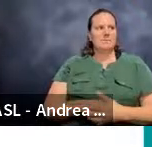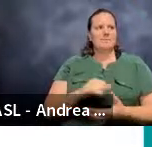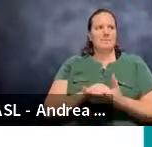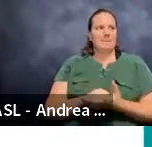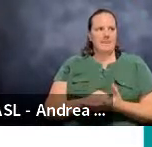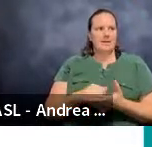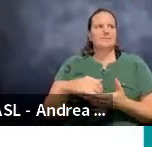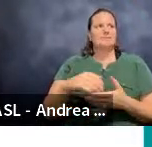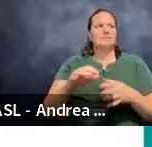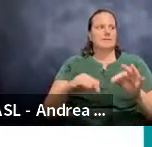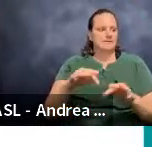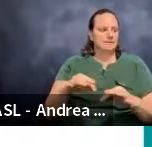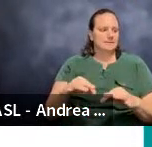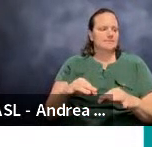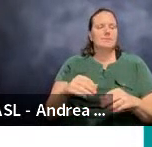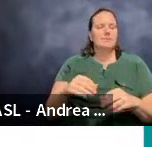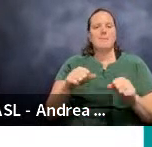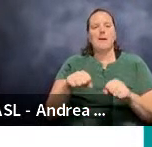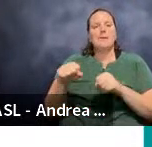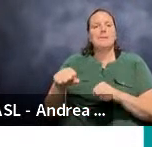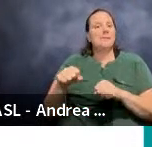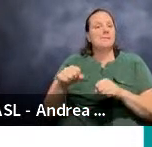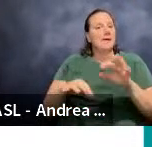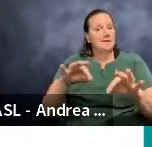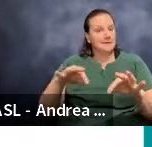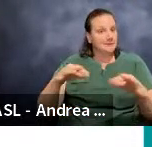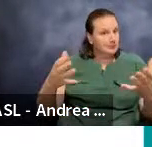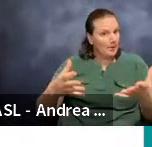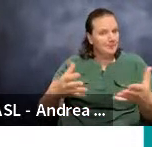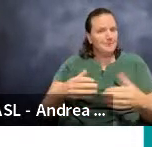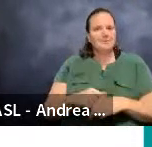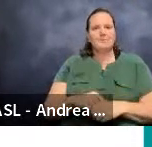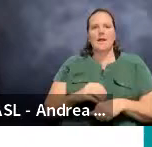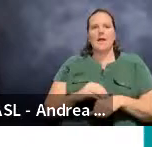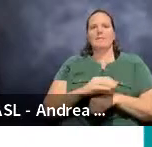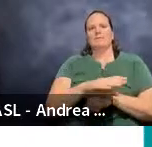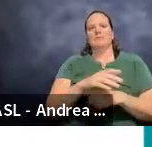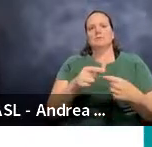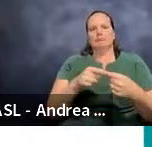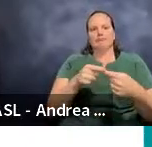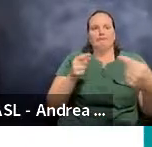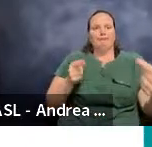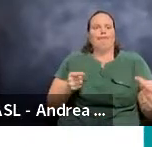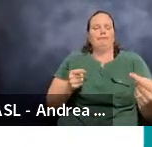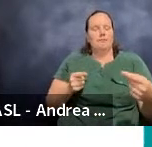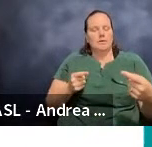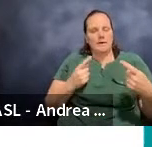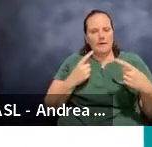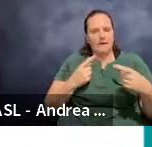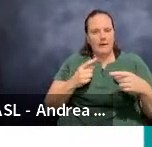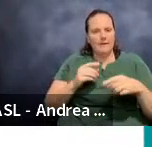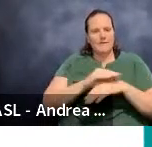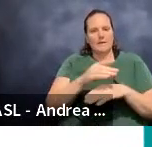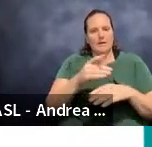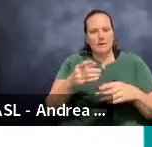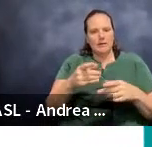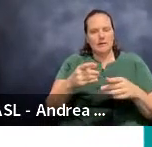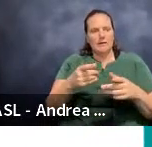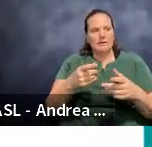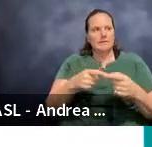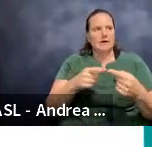effects, the possible effect findings are an adverse effect, which is determined when a program activity may alter